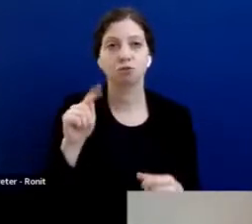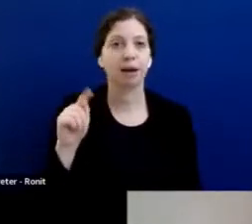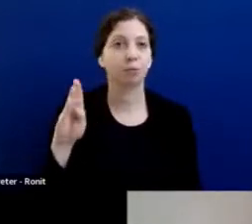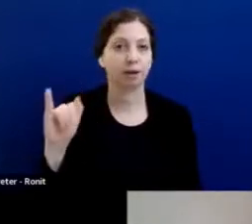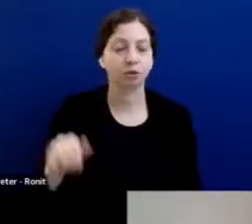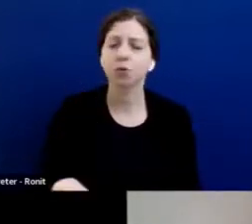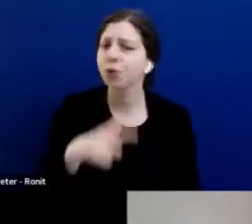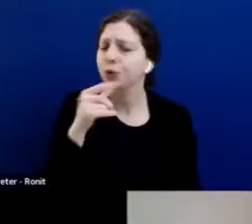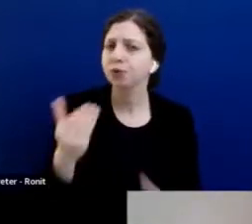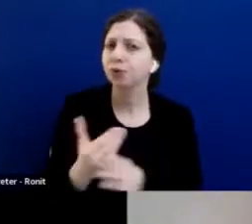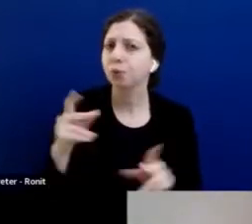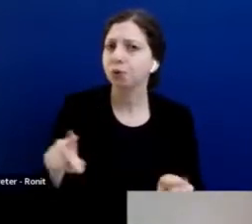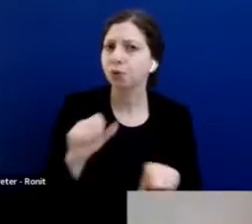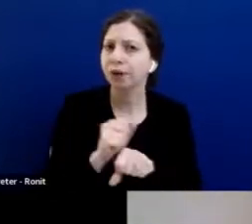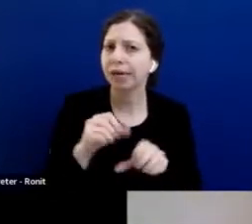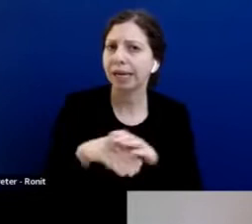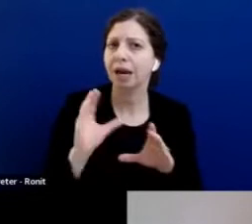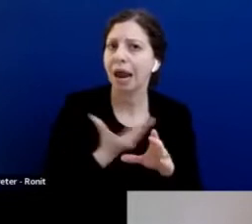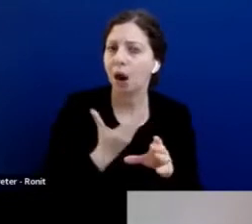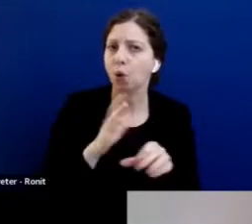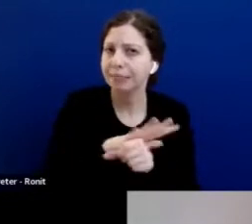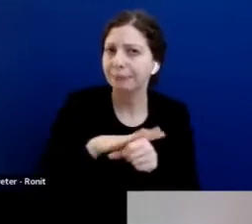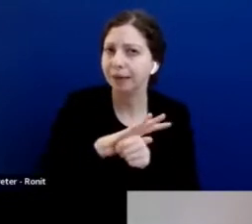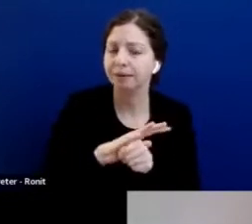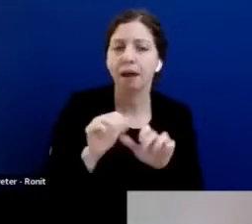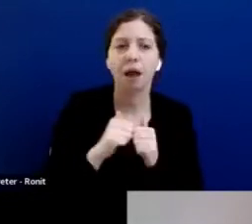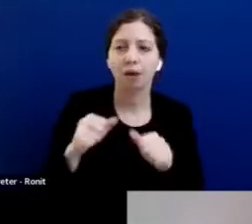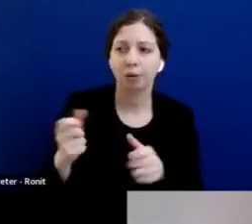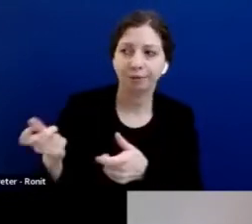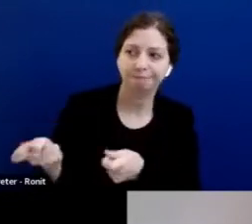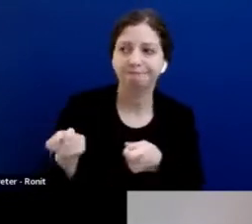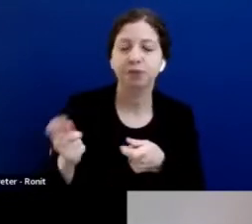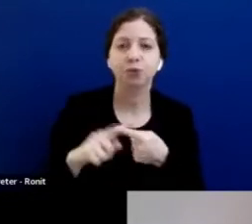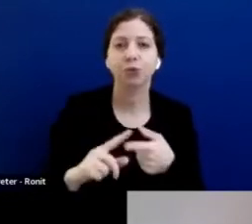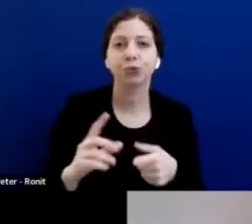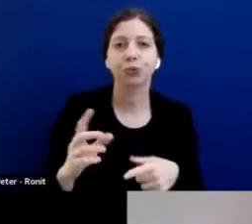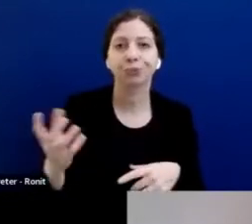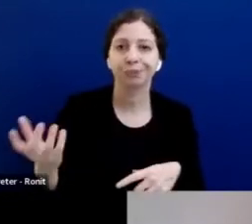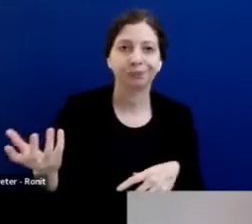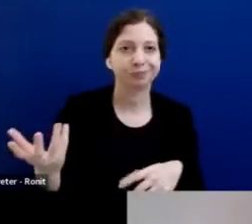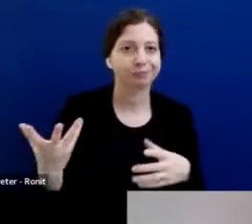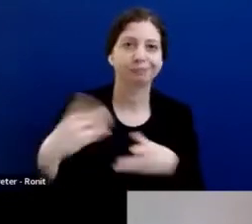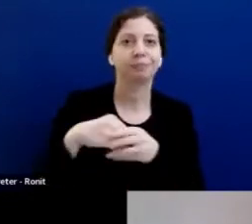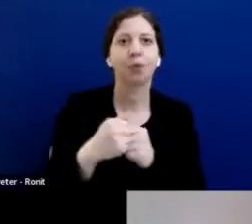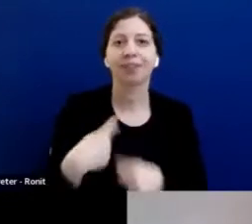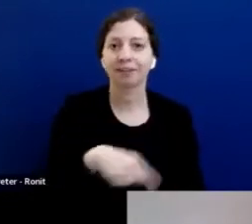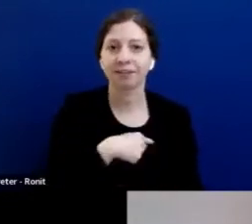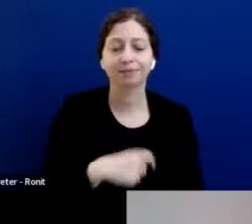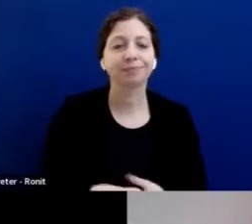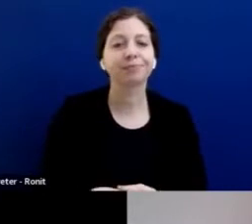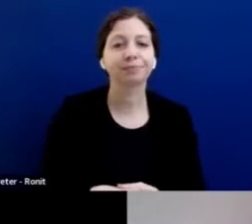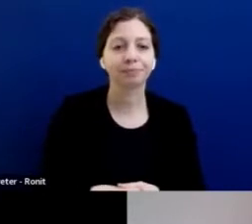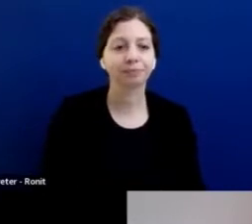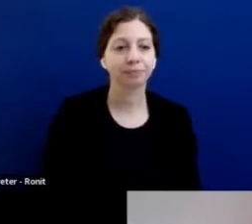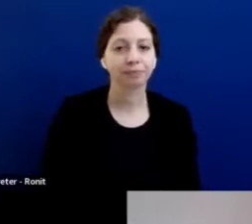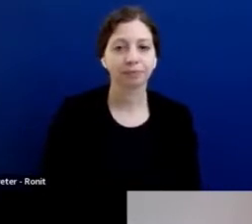new person working in our space? And how could we get her to talk her into hanging out with us? Next slide,